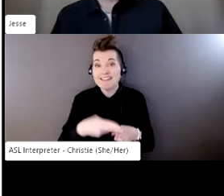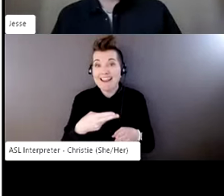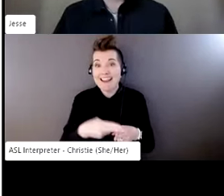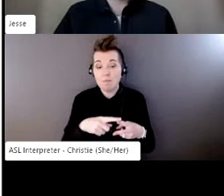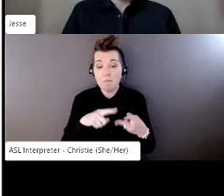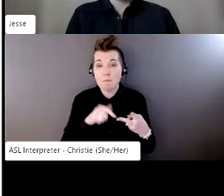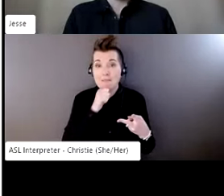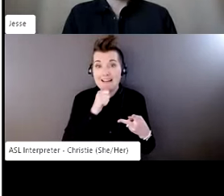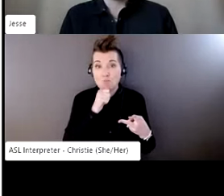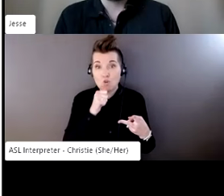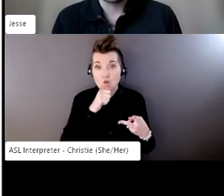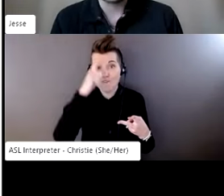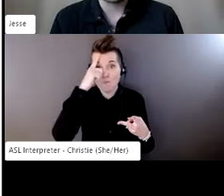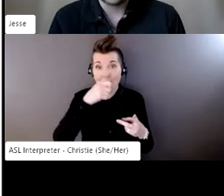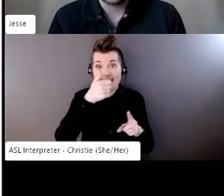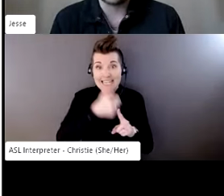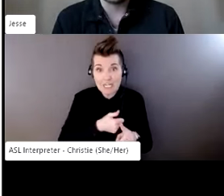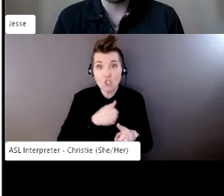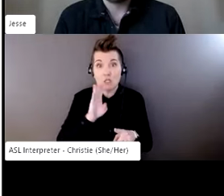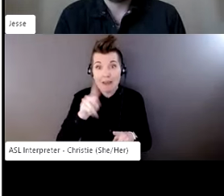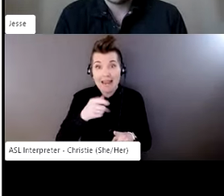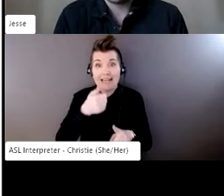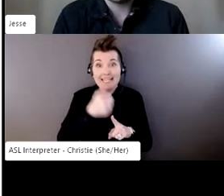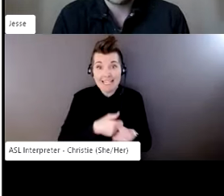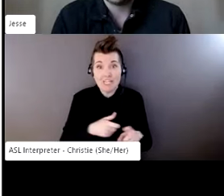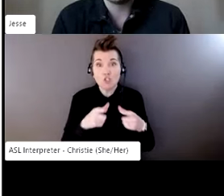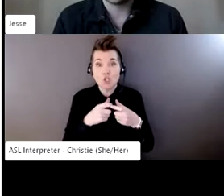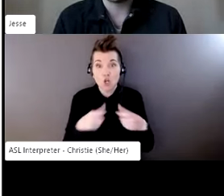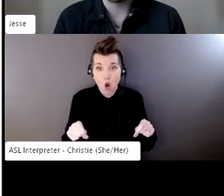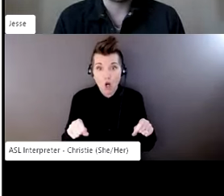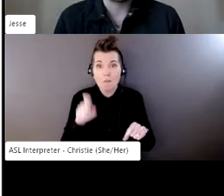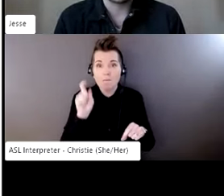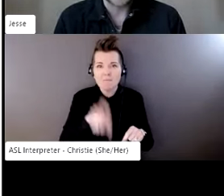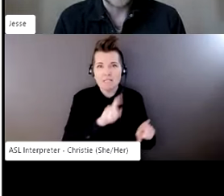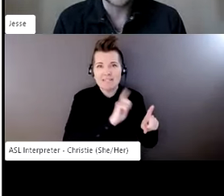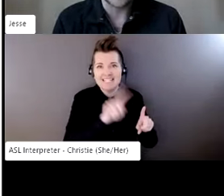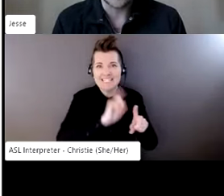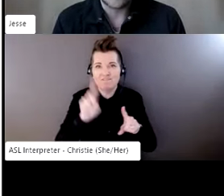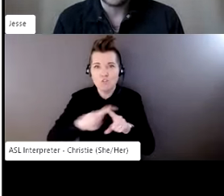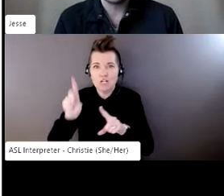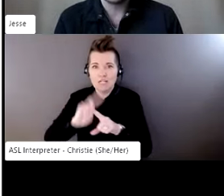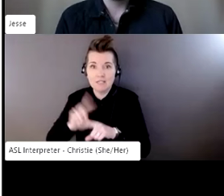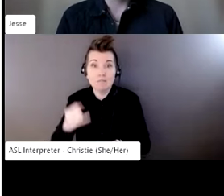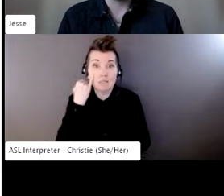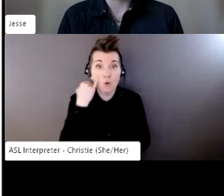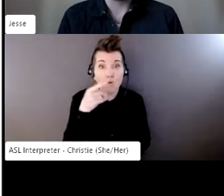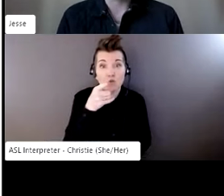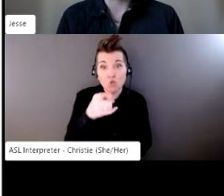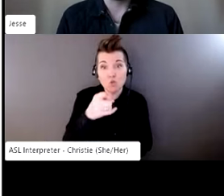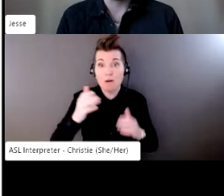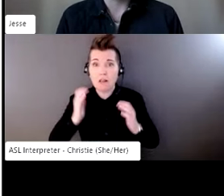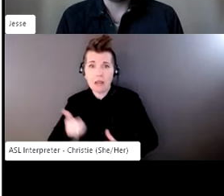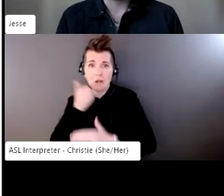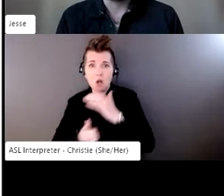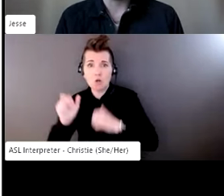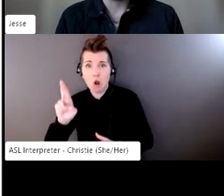card. So if you have accounts with RBC and Scotiabank, don't use the